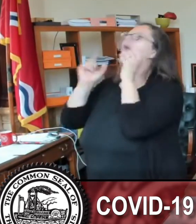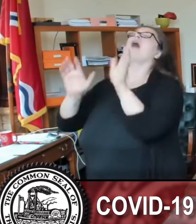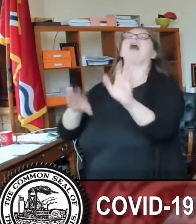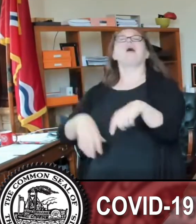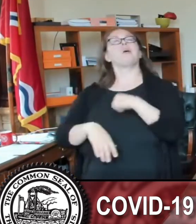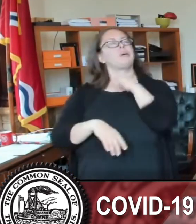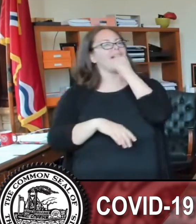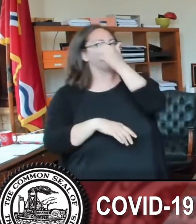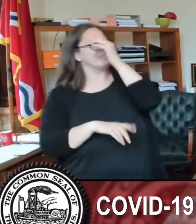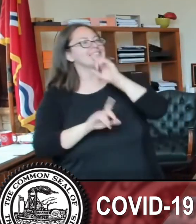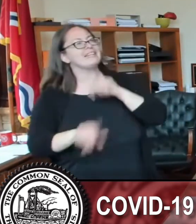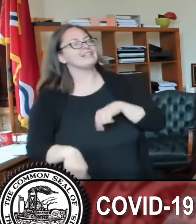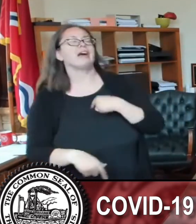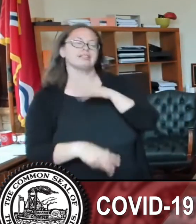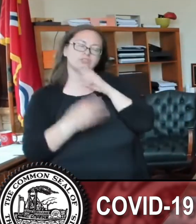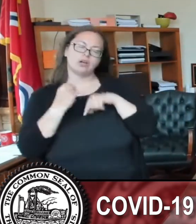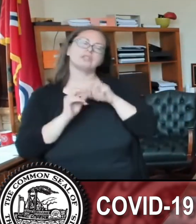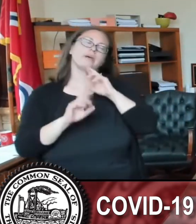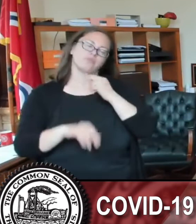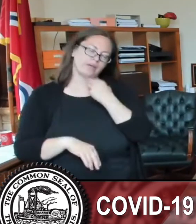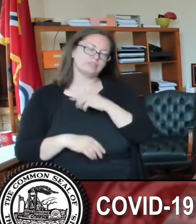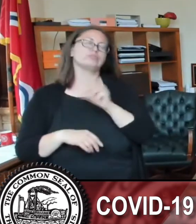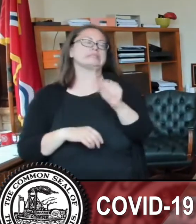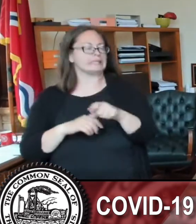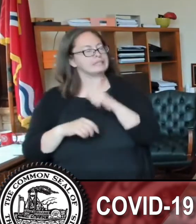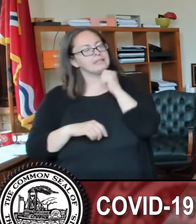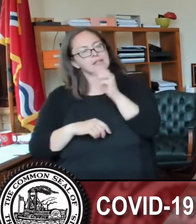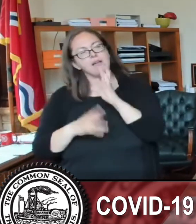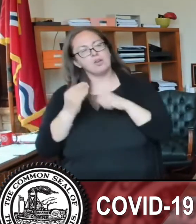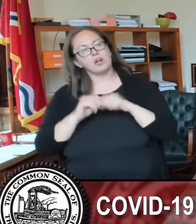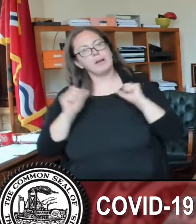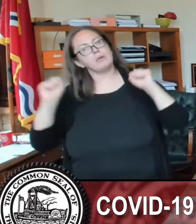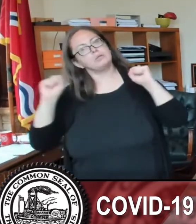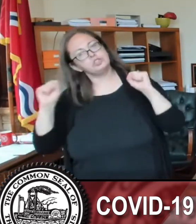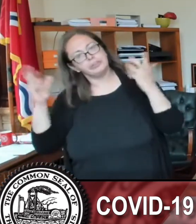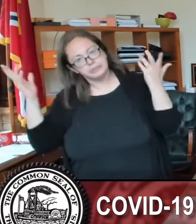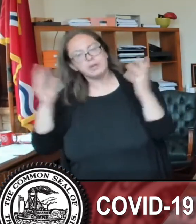answer that, You talked about did I? restaurants. I talked about restaurants. I didn't talk about the gym.